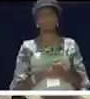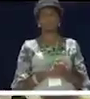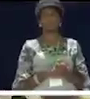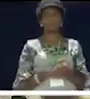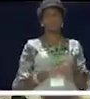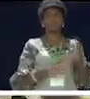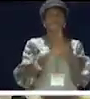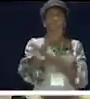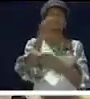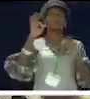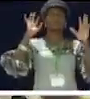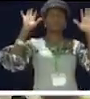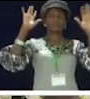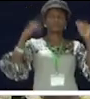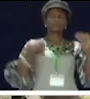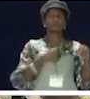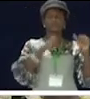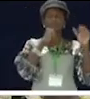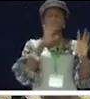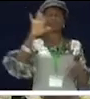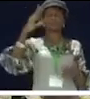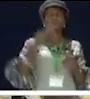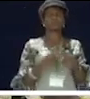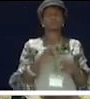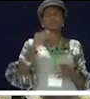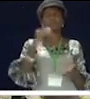God of wonders, we bless your name again.